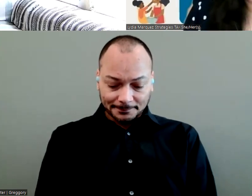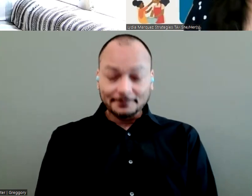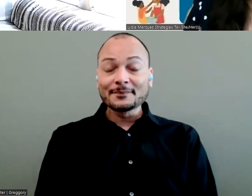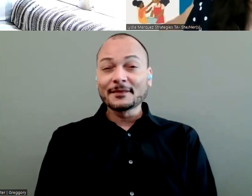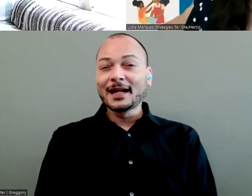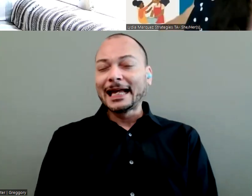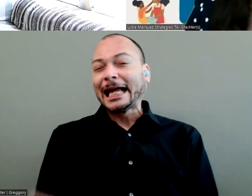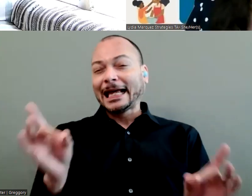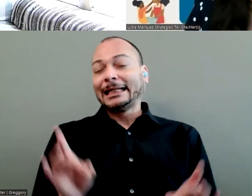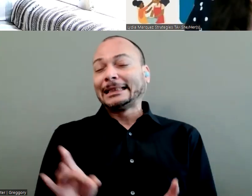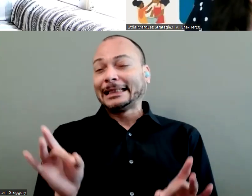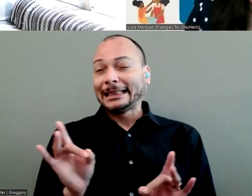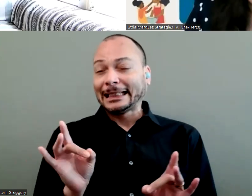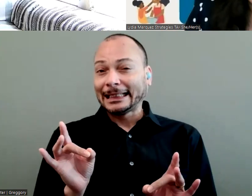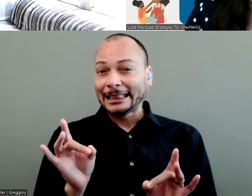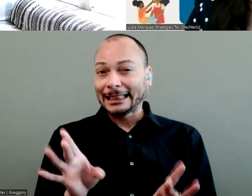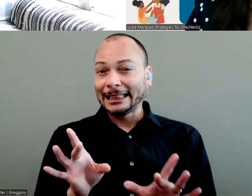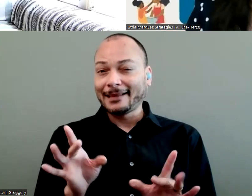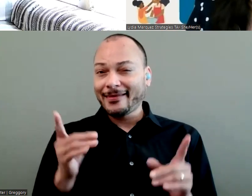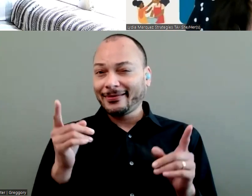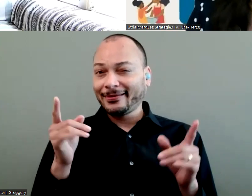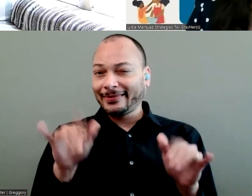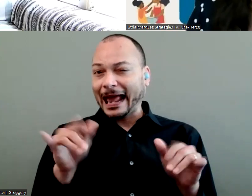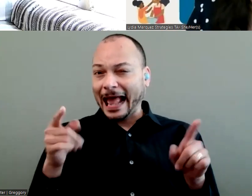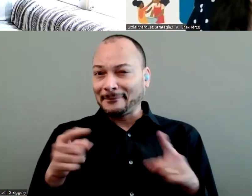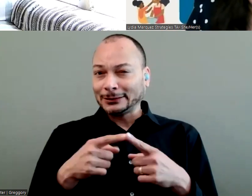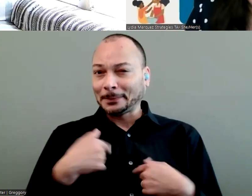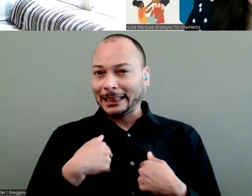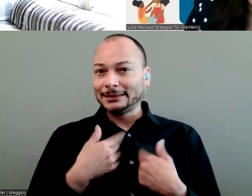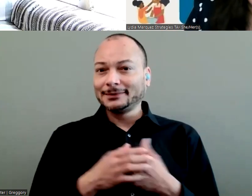I do hate when that happens to me.